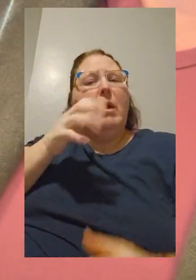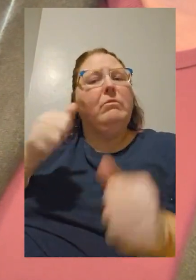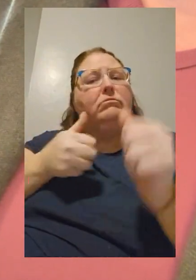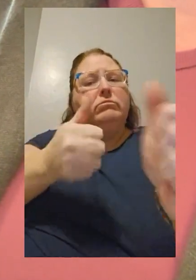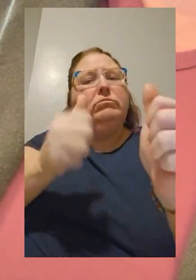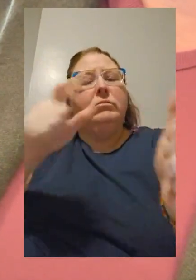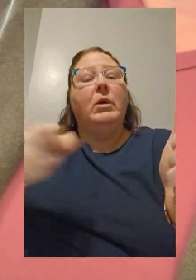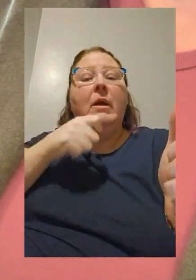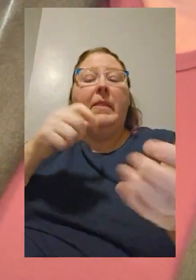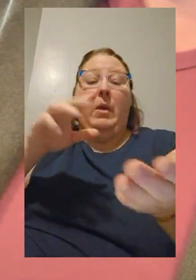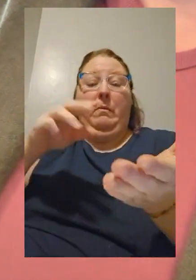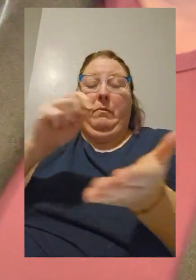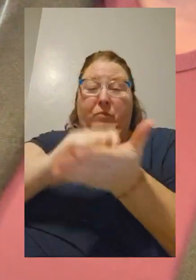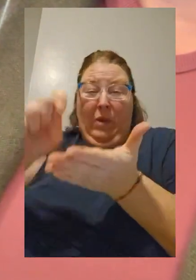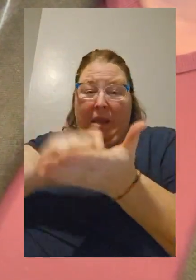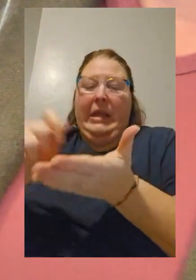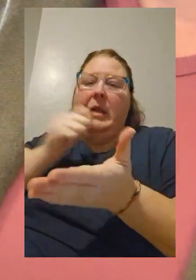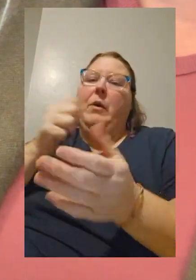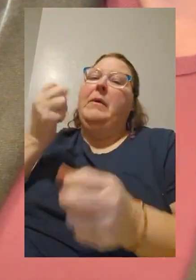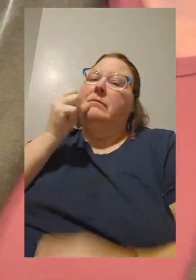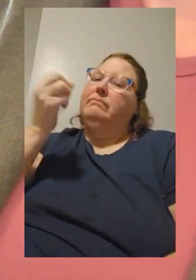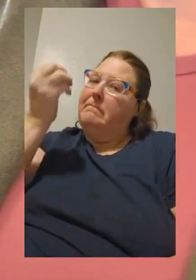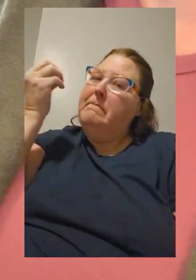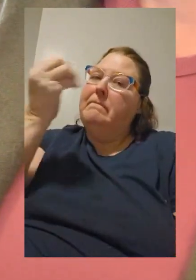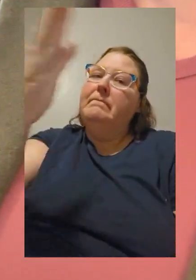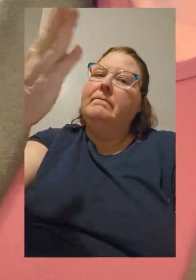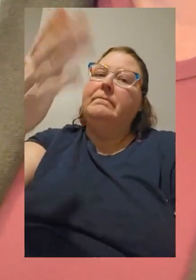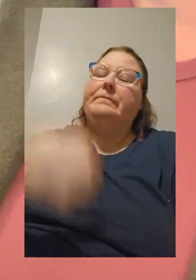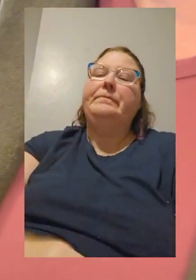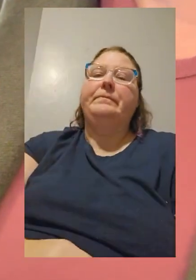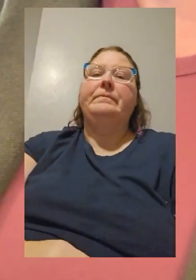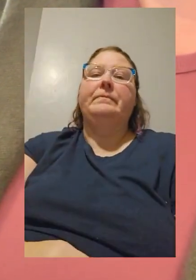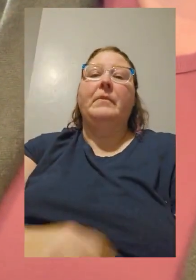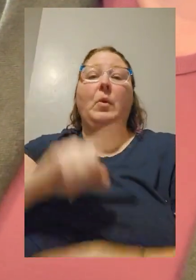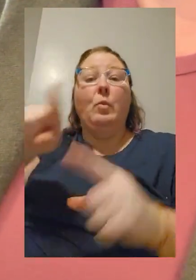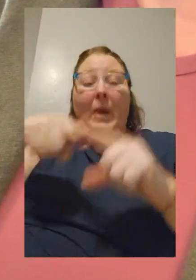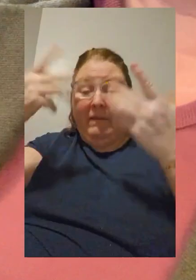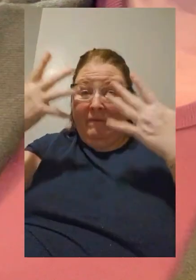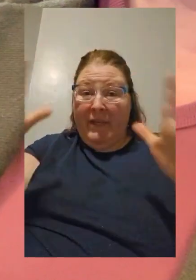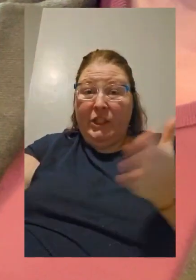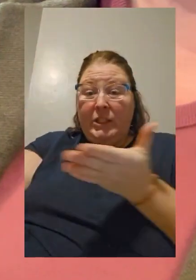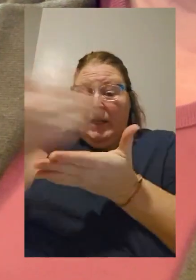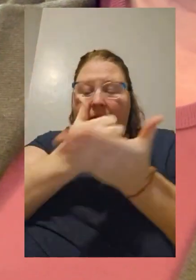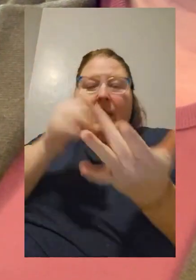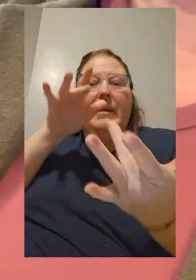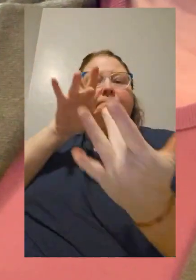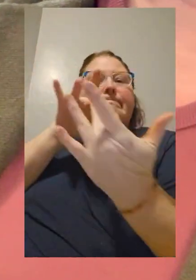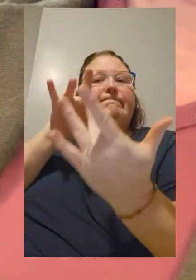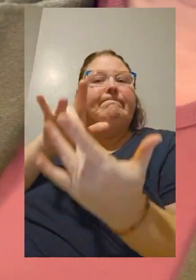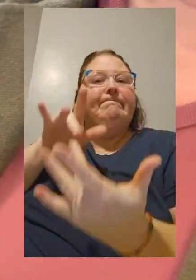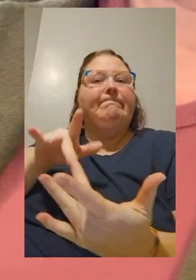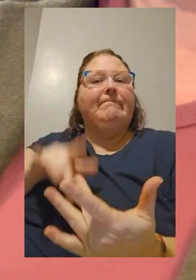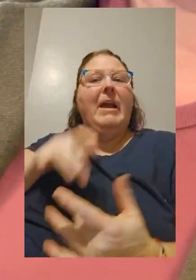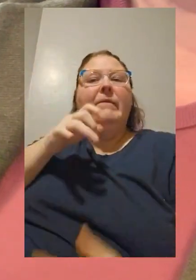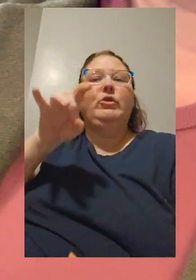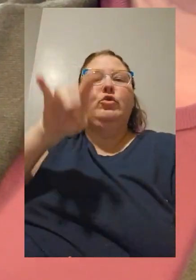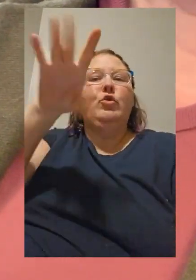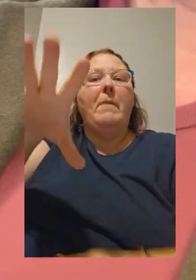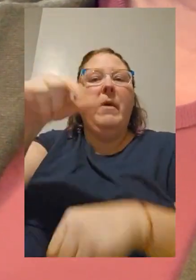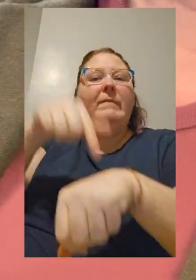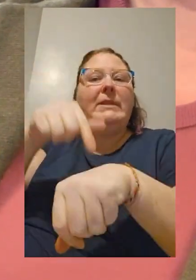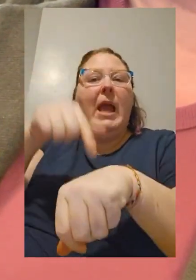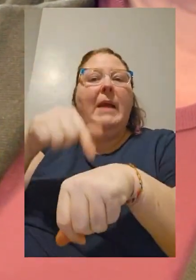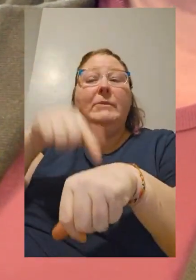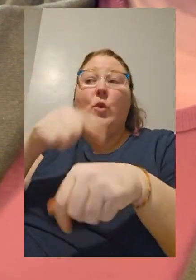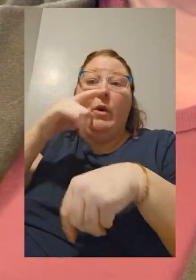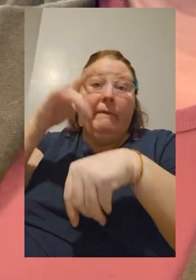will follow up. Now make sure to note that on your walk sheet so that we can actually get back to them. When you're done collecting, reach out to the campaign.